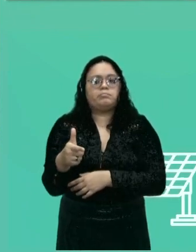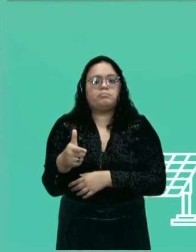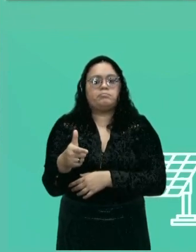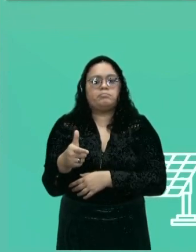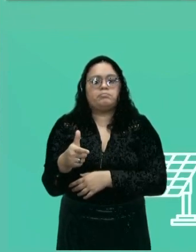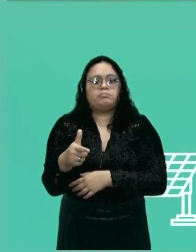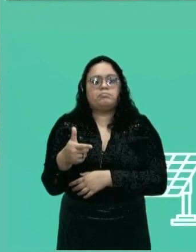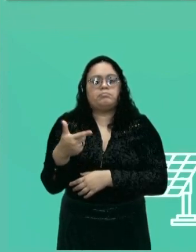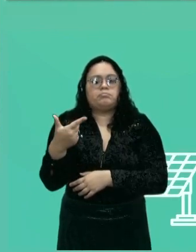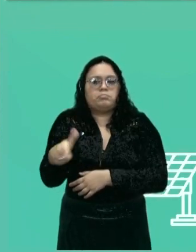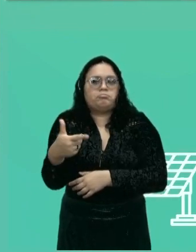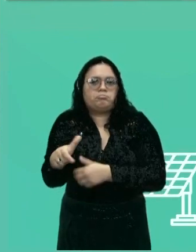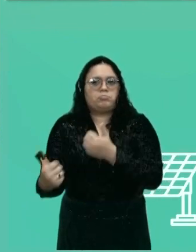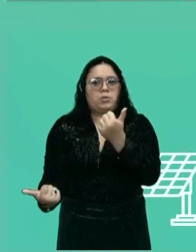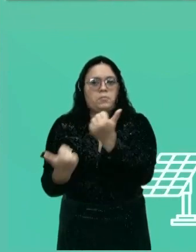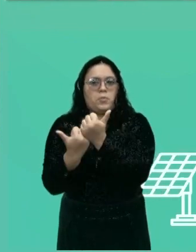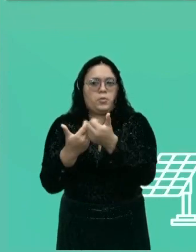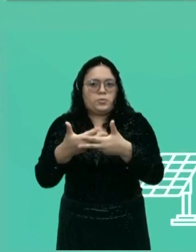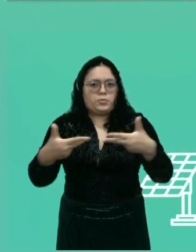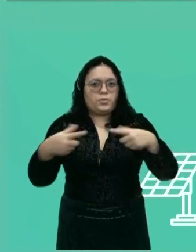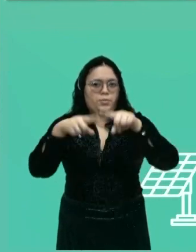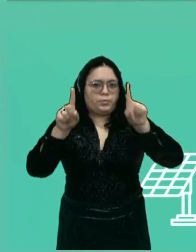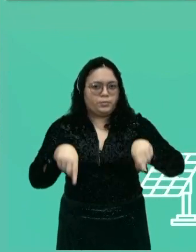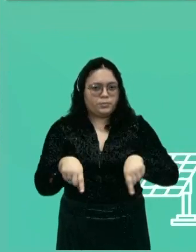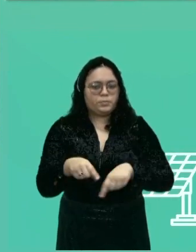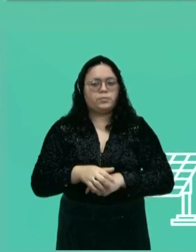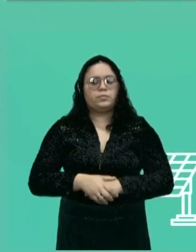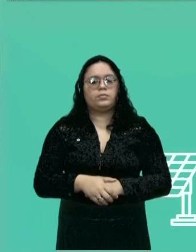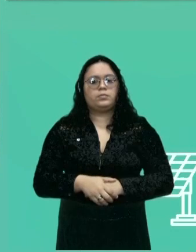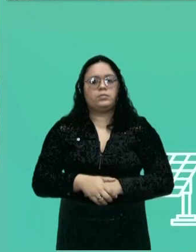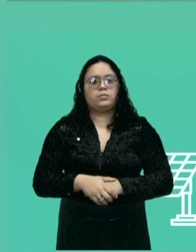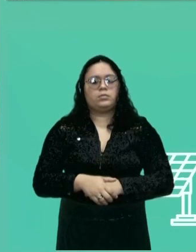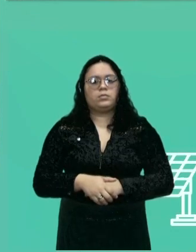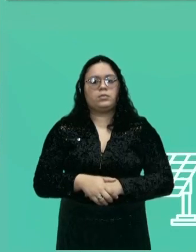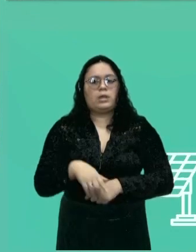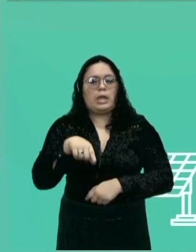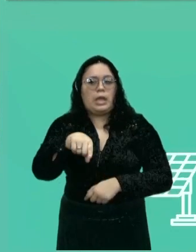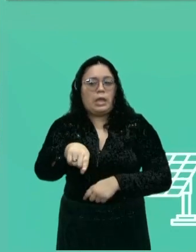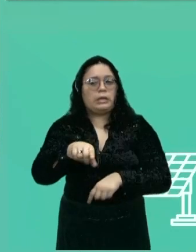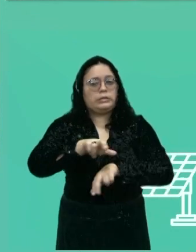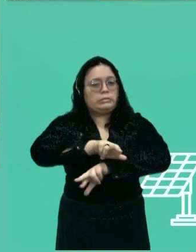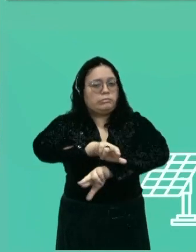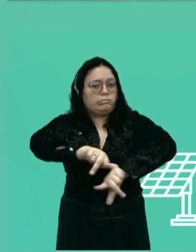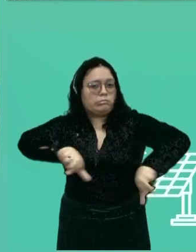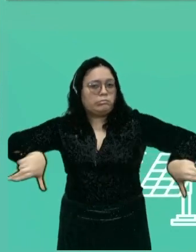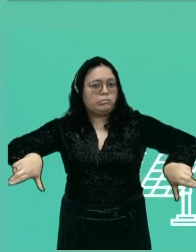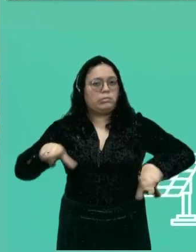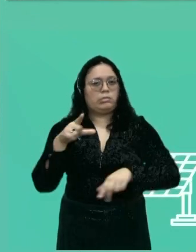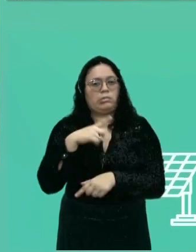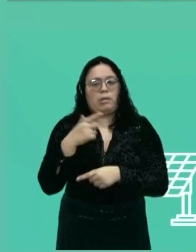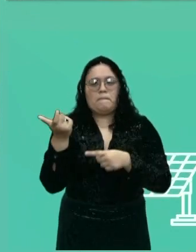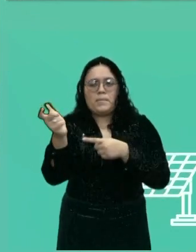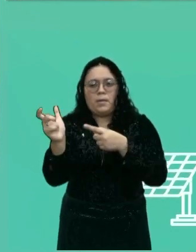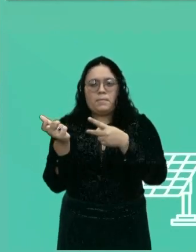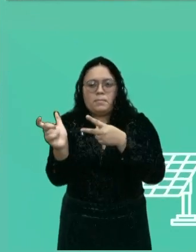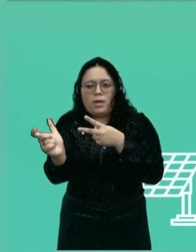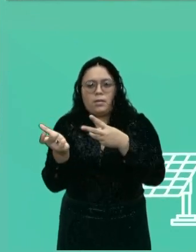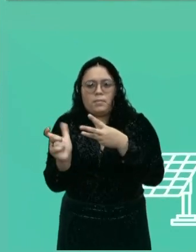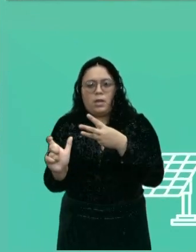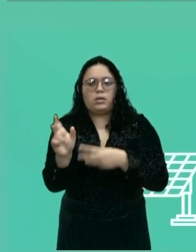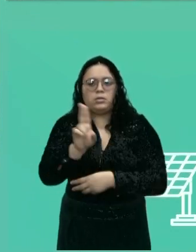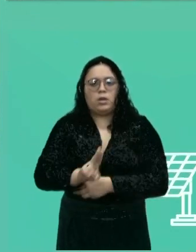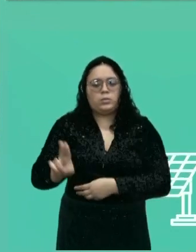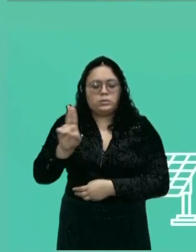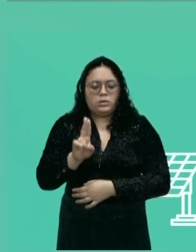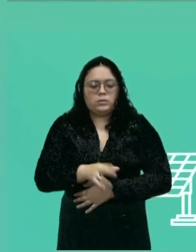I should mention that the acronym here, IDHRS, stands for Industrial Decarbonization and Hydrogen Revenue Support. It is a synonym of